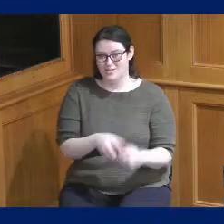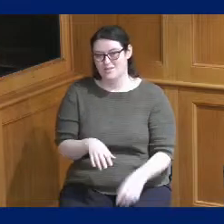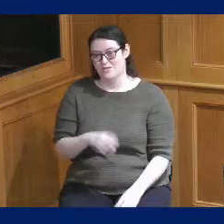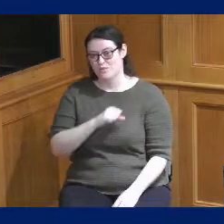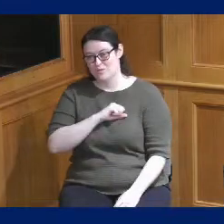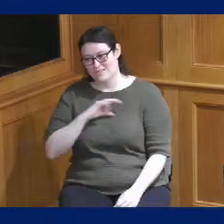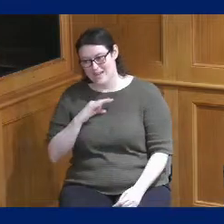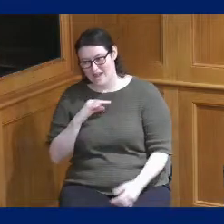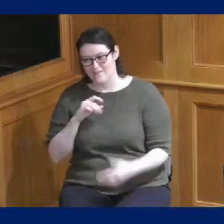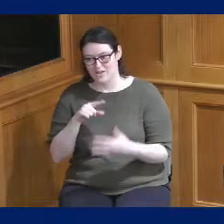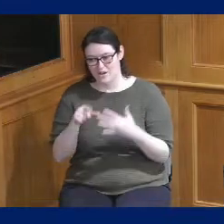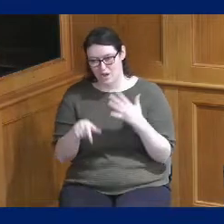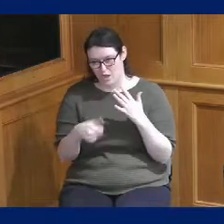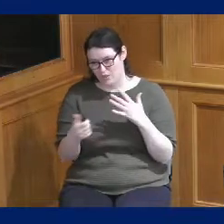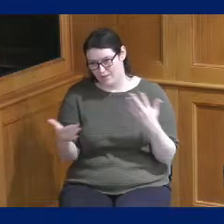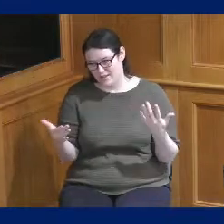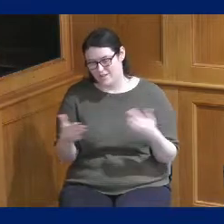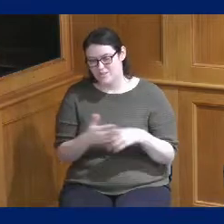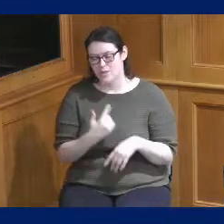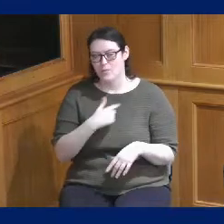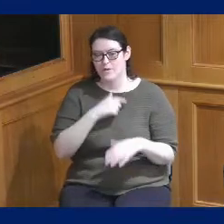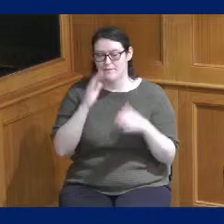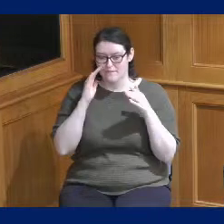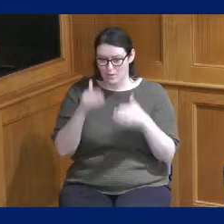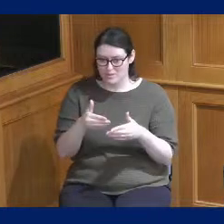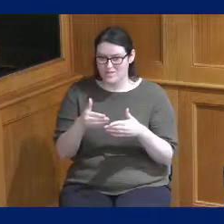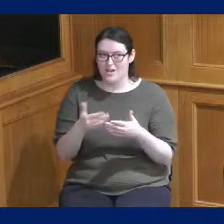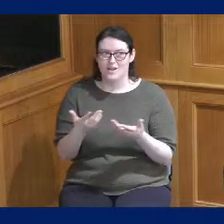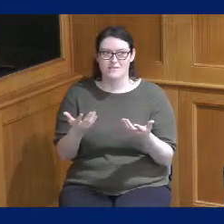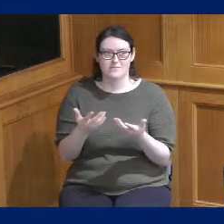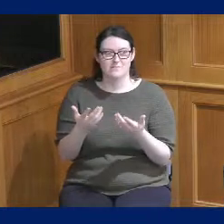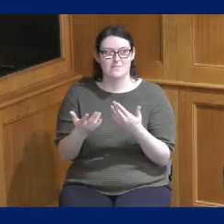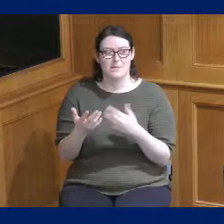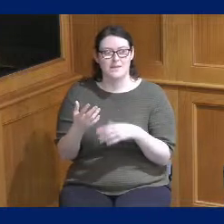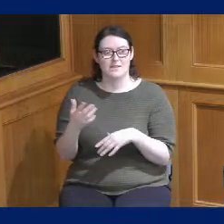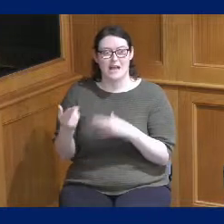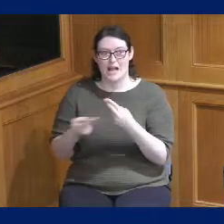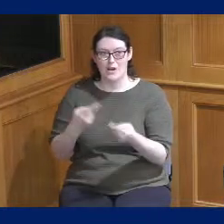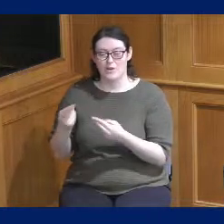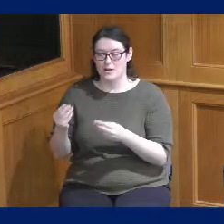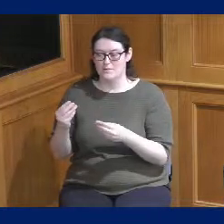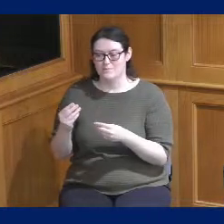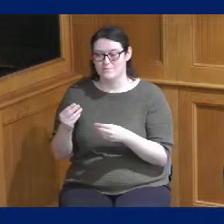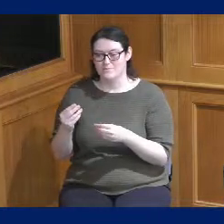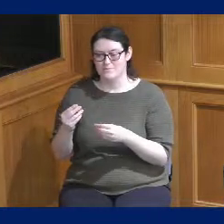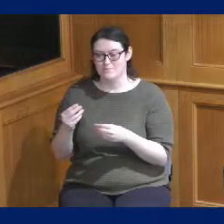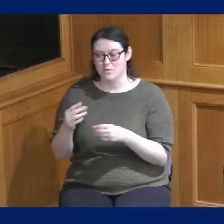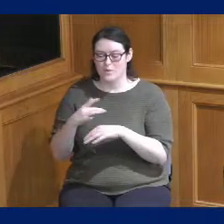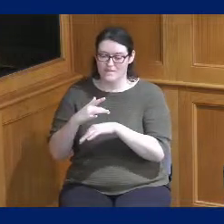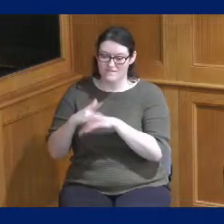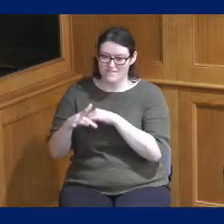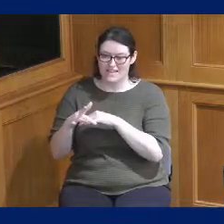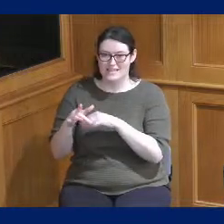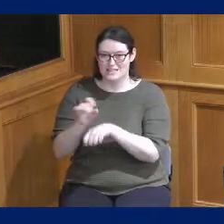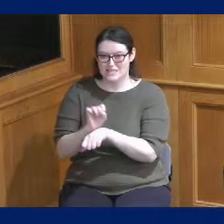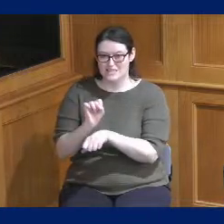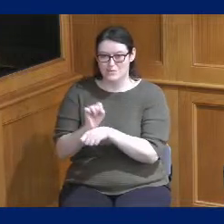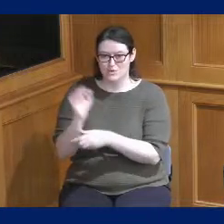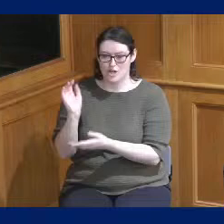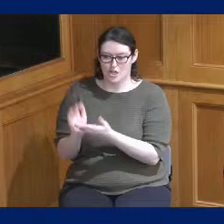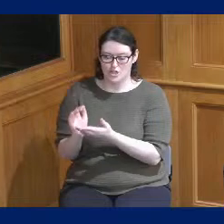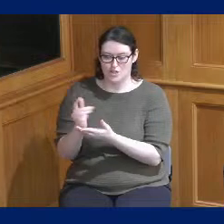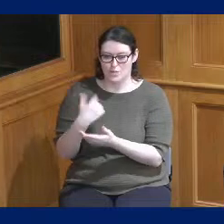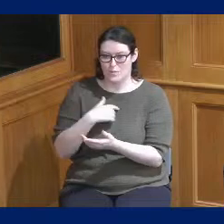We took a focused look at vacancy reductions, essentially indicating that we